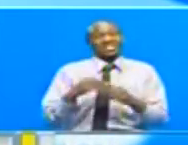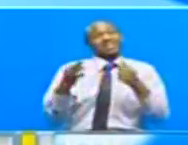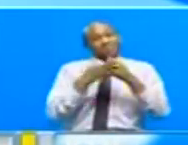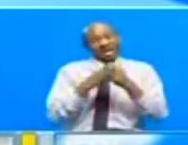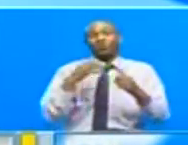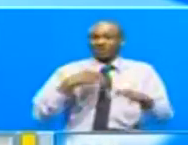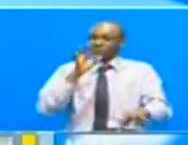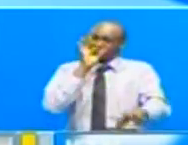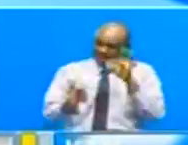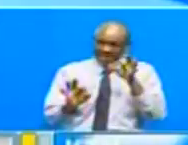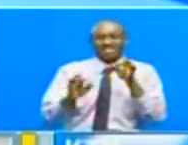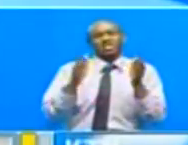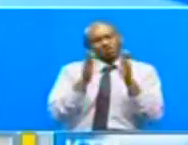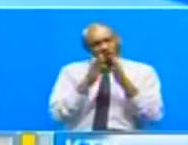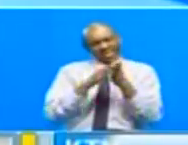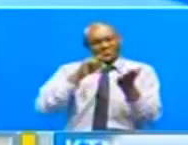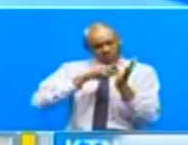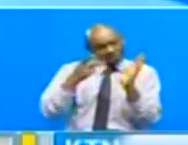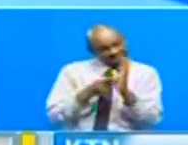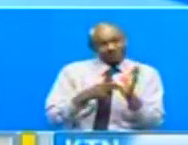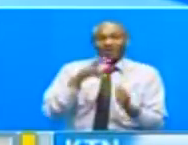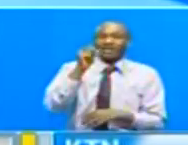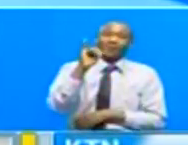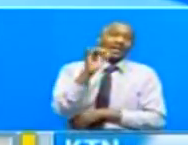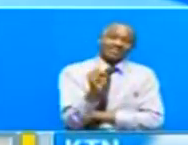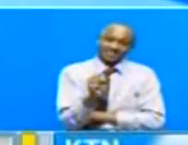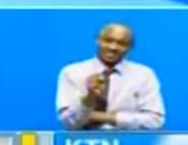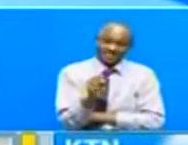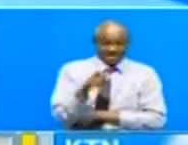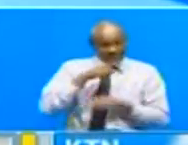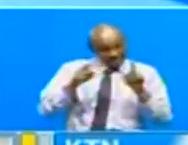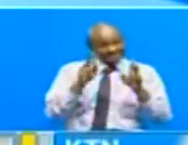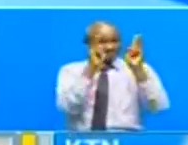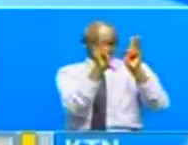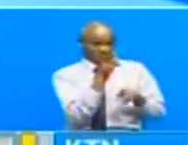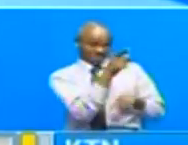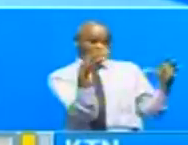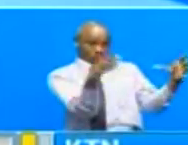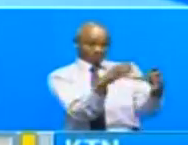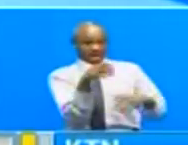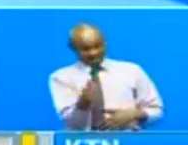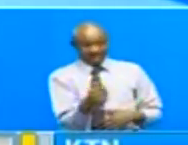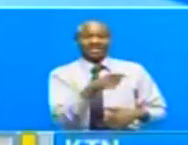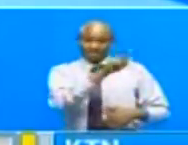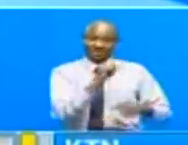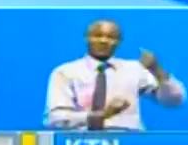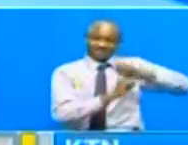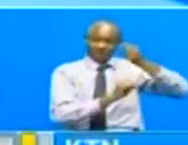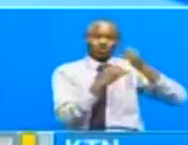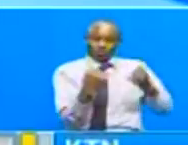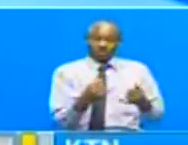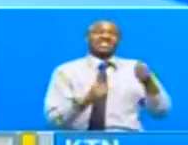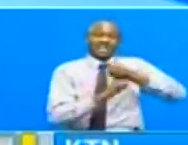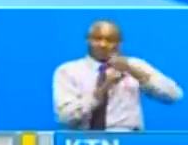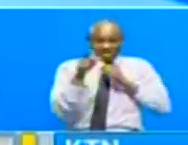attempted to burn down a toilet constructed by the NYS. However, in Kisumu, Waiguru received more support from NYS